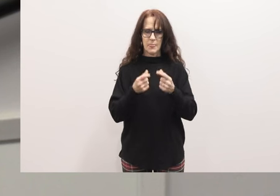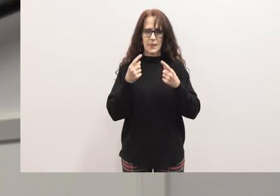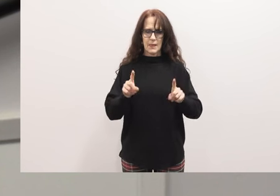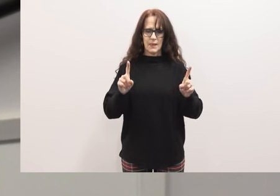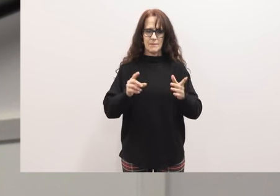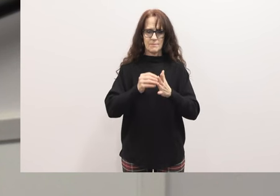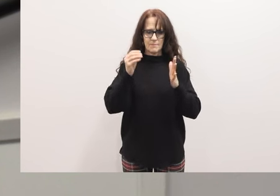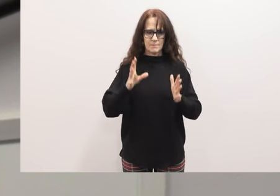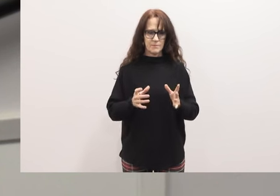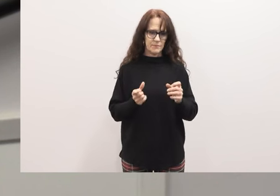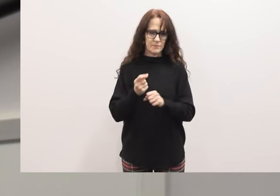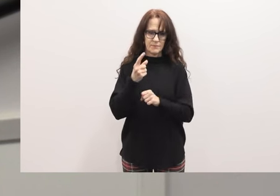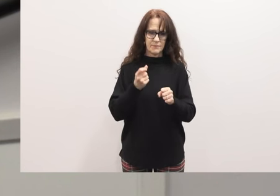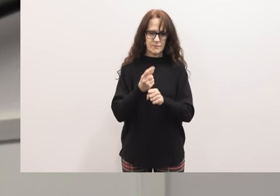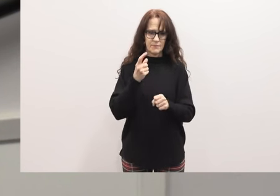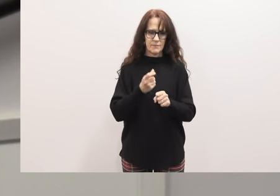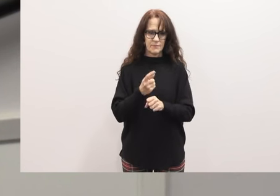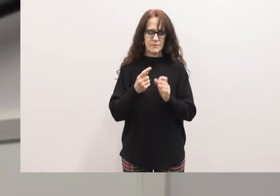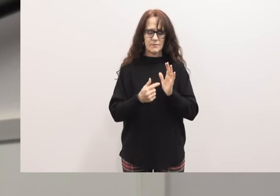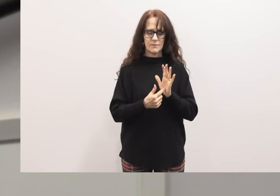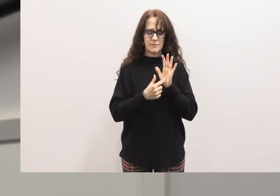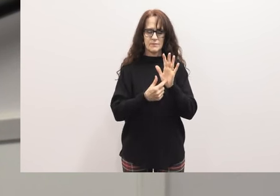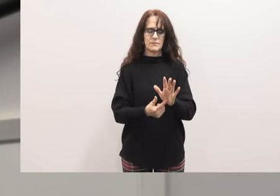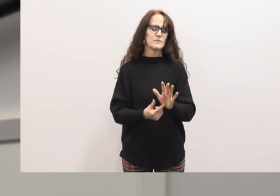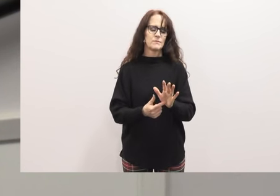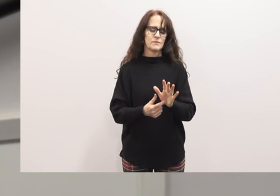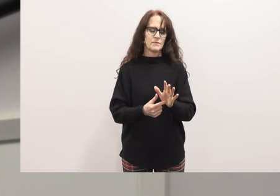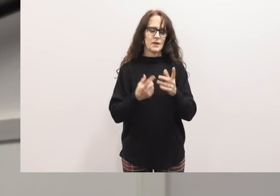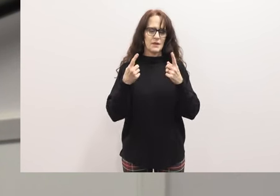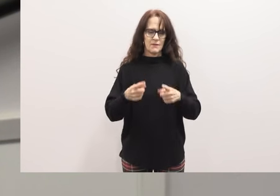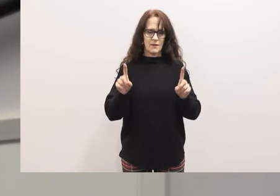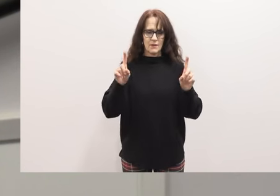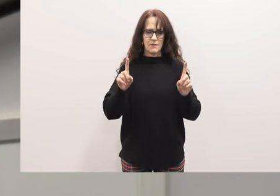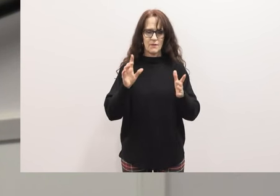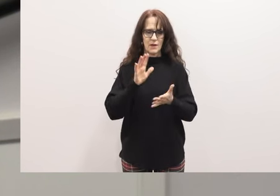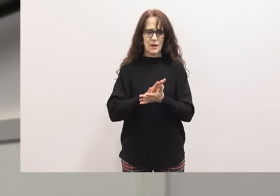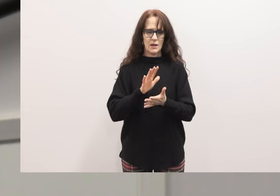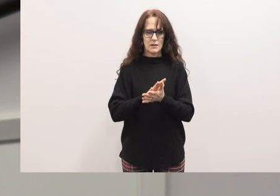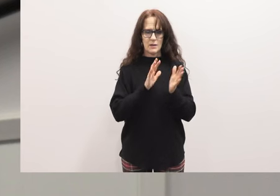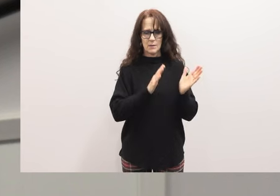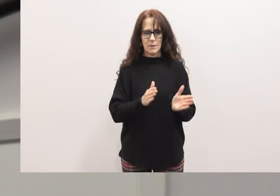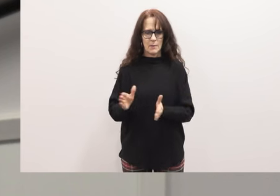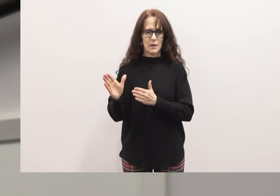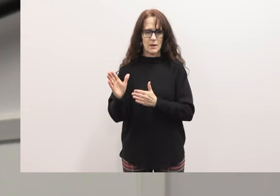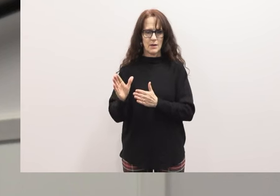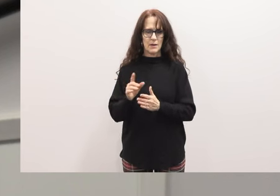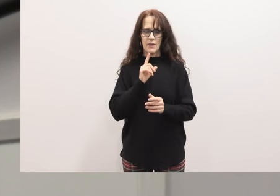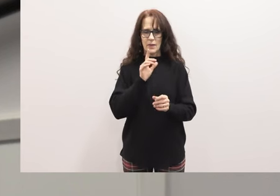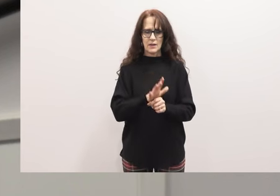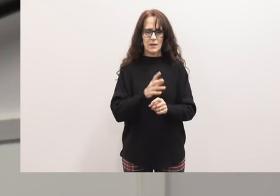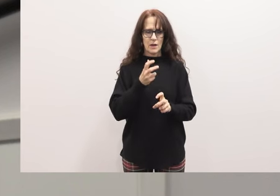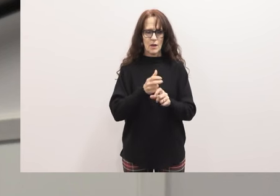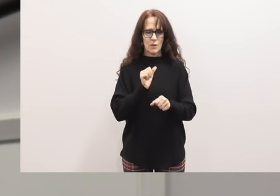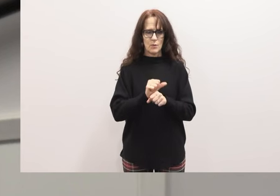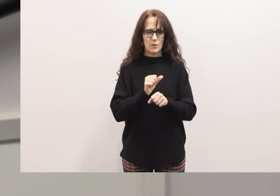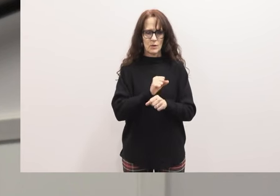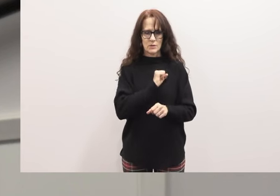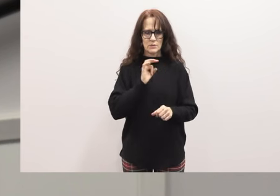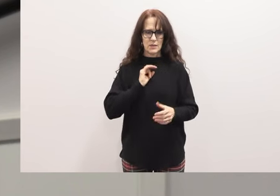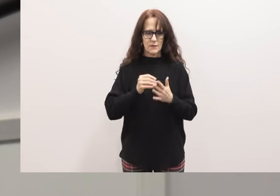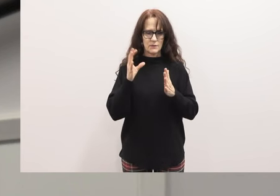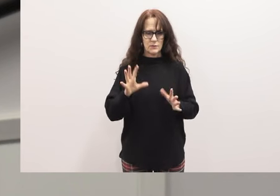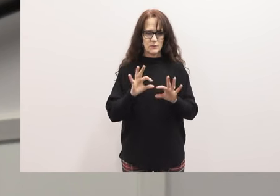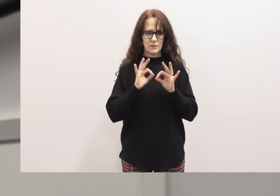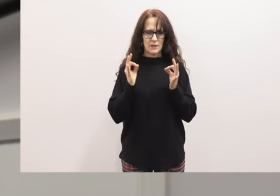our students year after year serves as a testament to the effectiveness of our academic preparedness and the dedication and hard work of our staff, students,